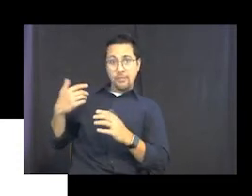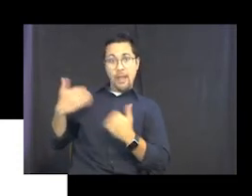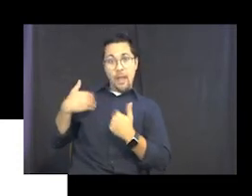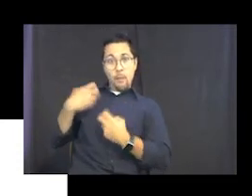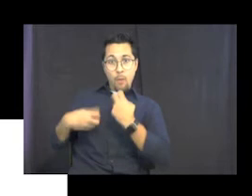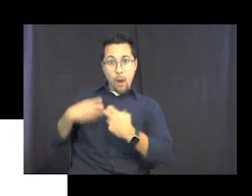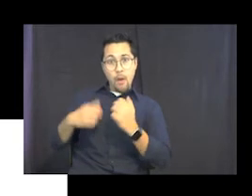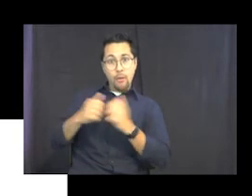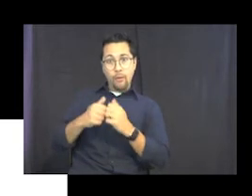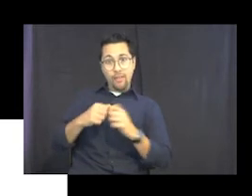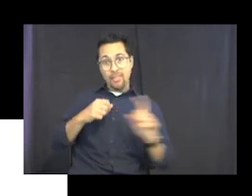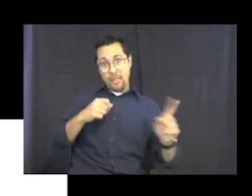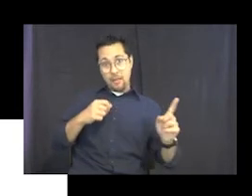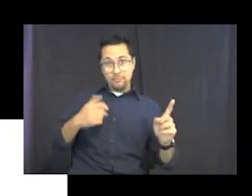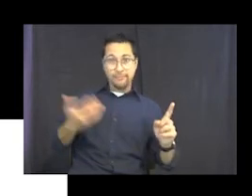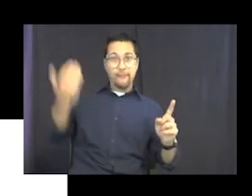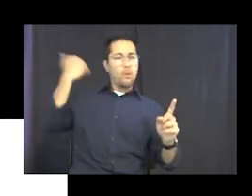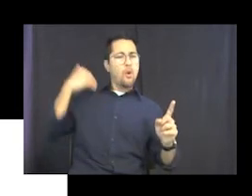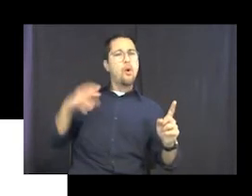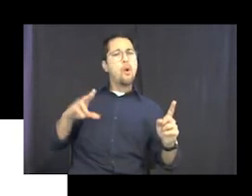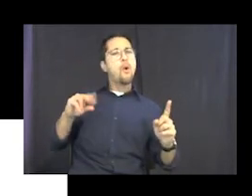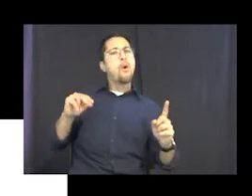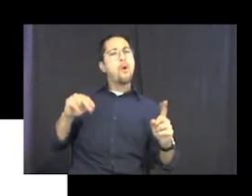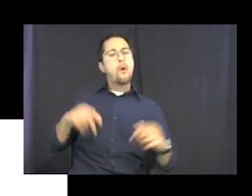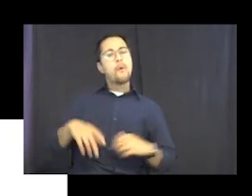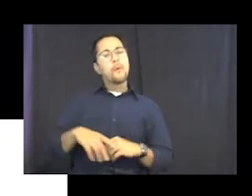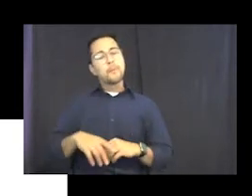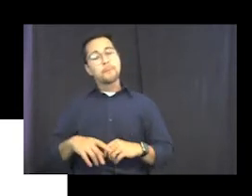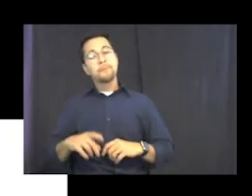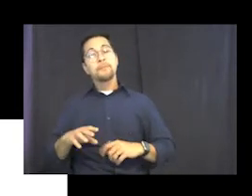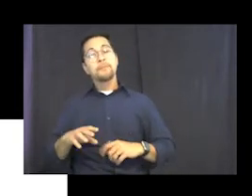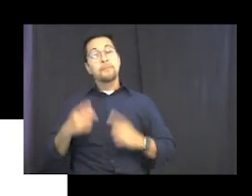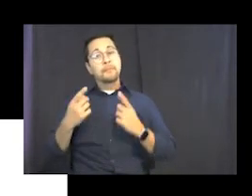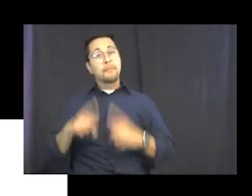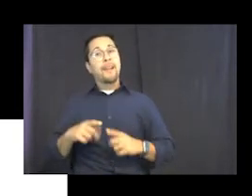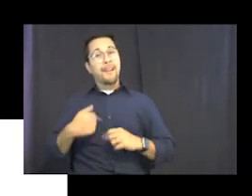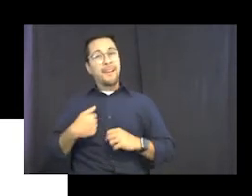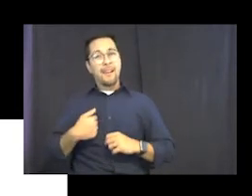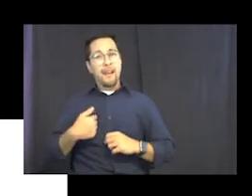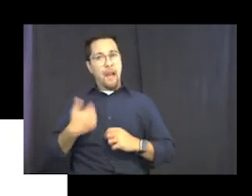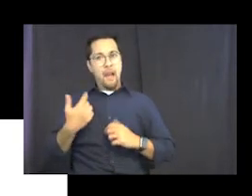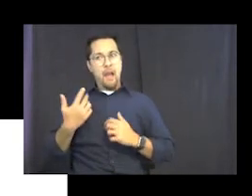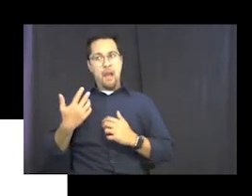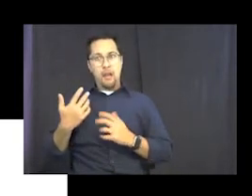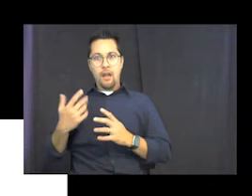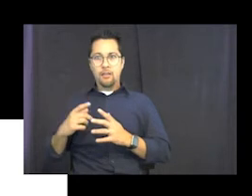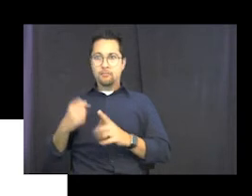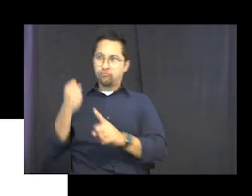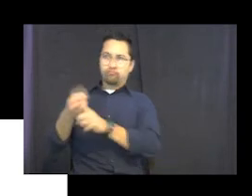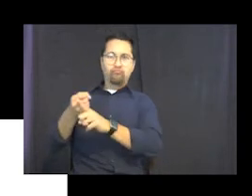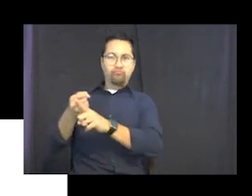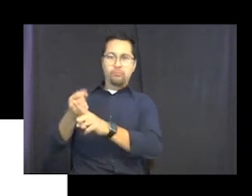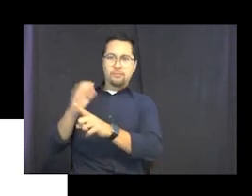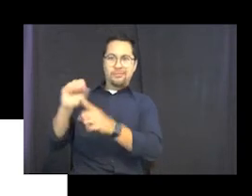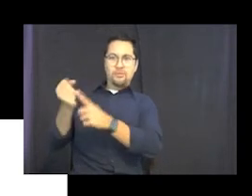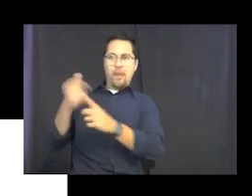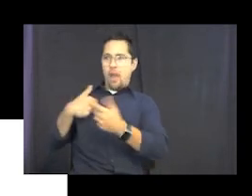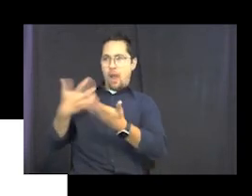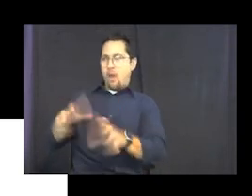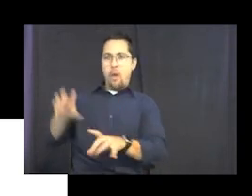previous agency, and at first I didn't even want to switch, to be honest with you,